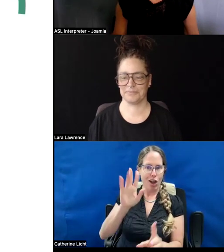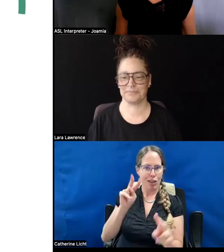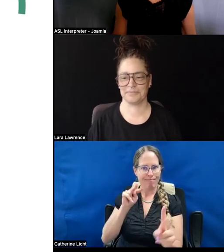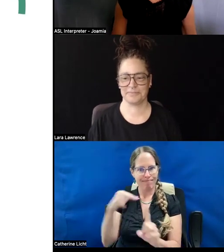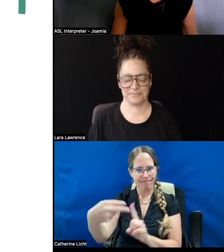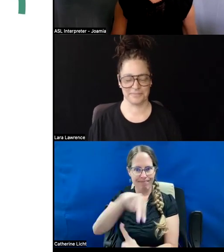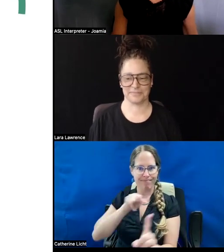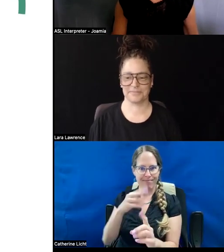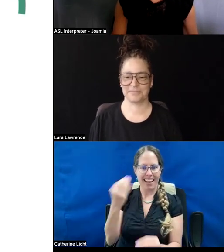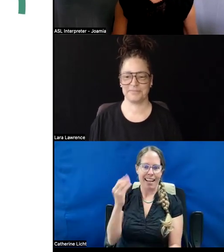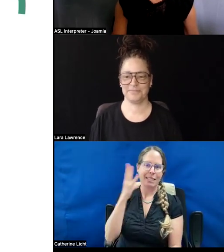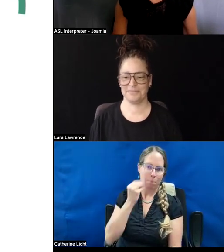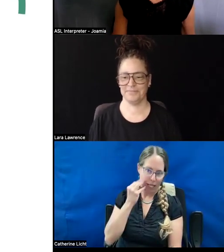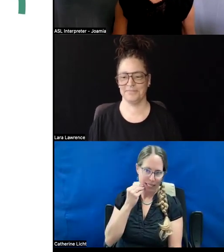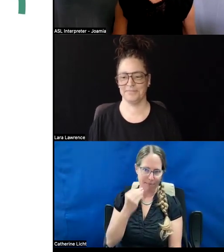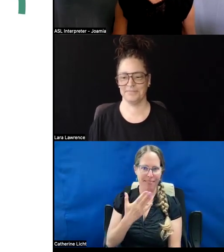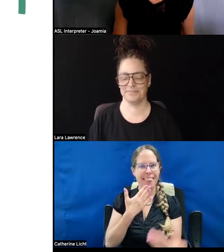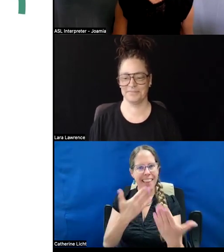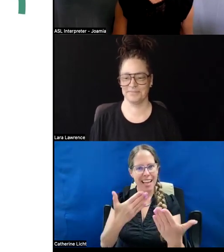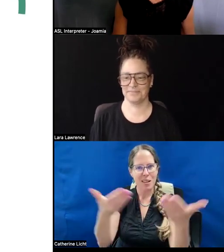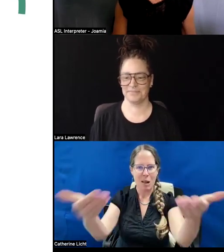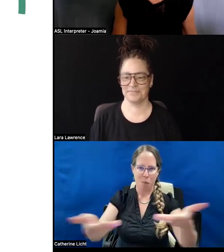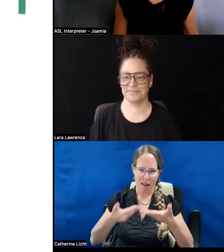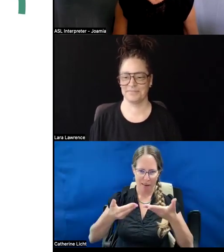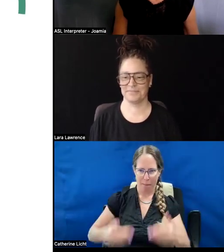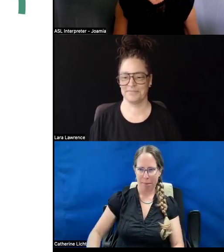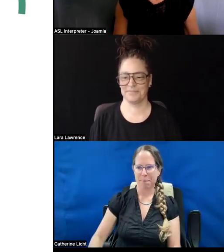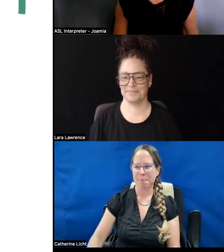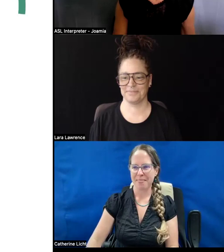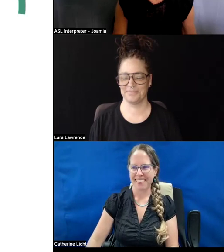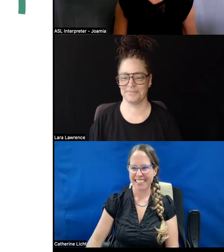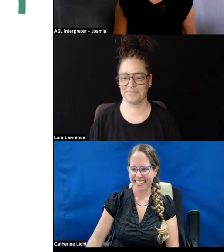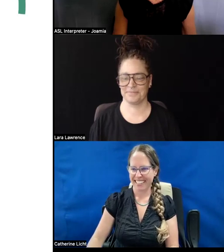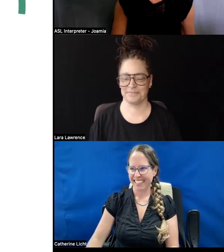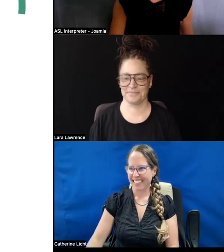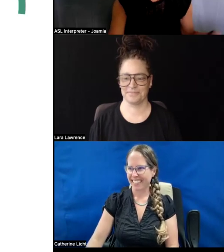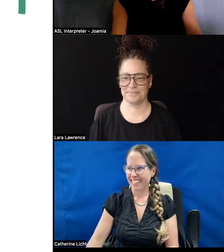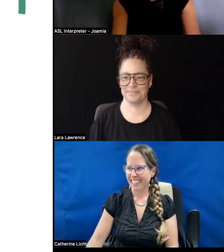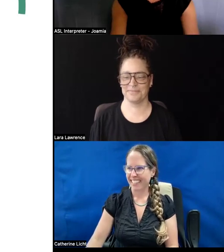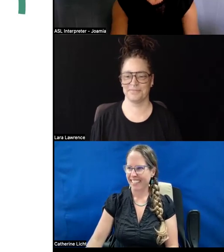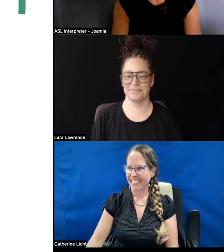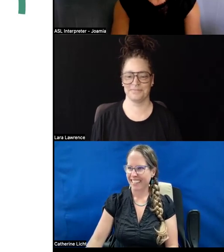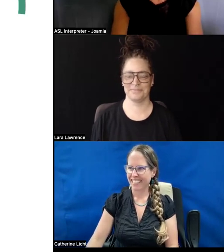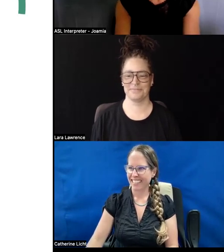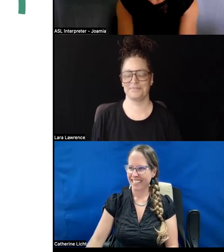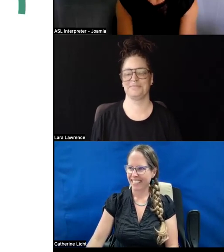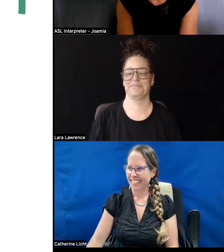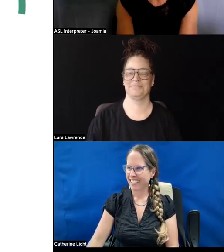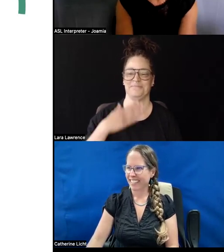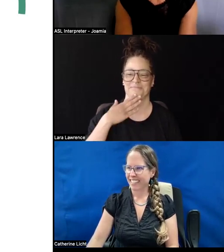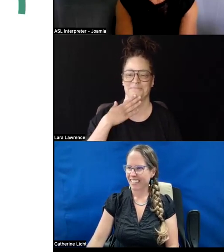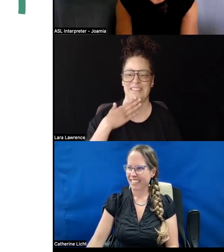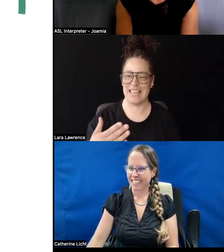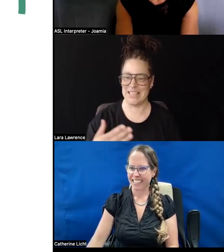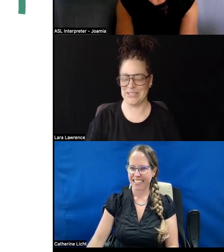whiteness in the classroom. And Laura is going to share her perspective and her experiences. Welcome.